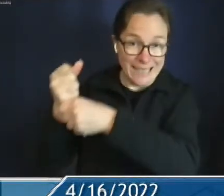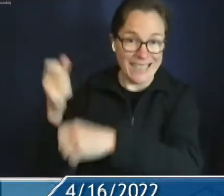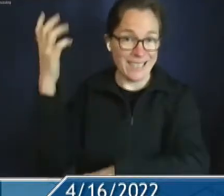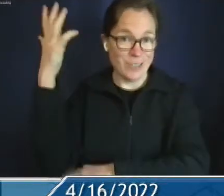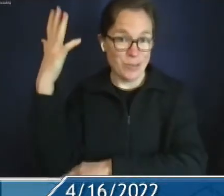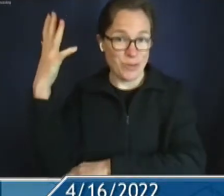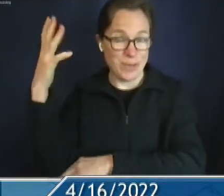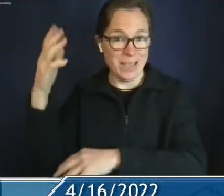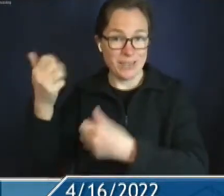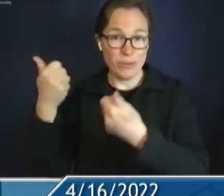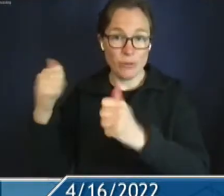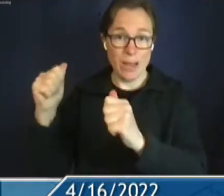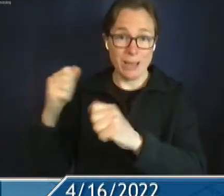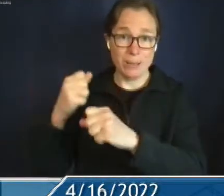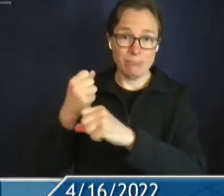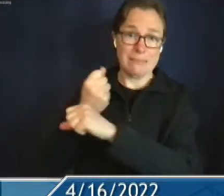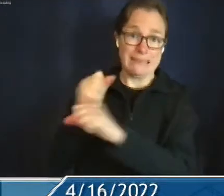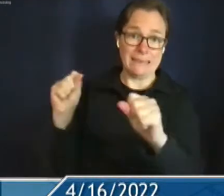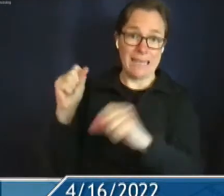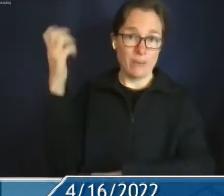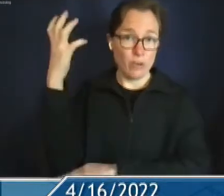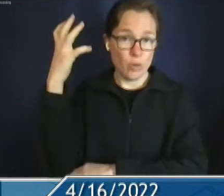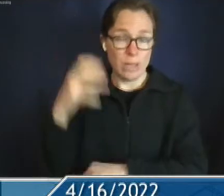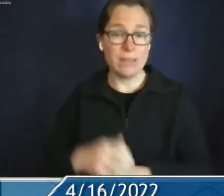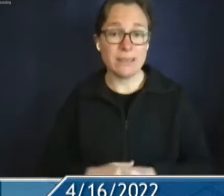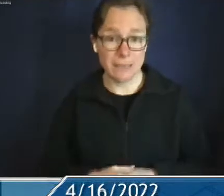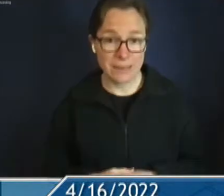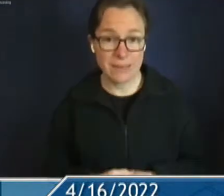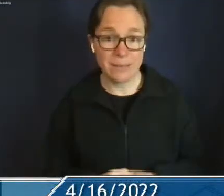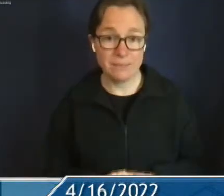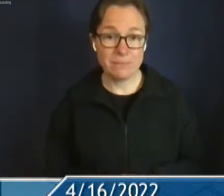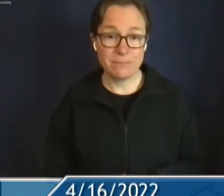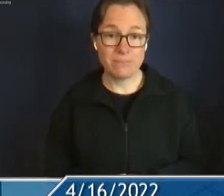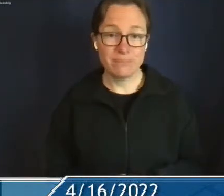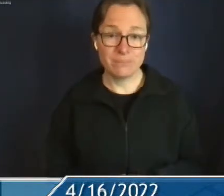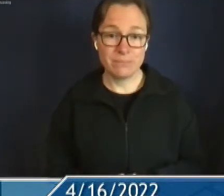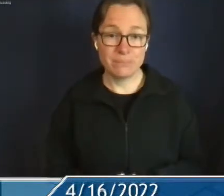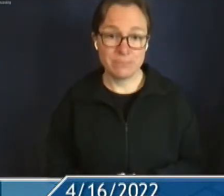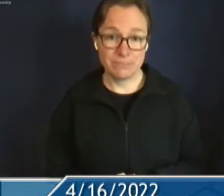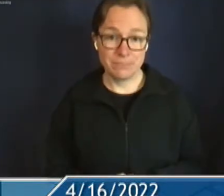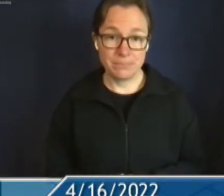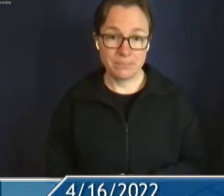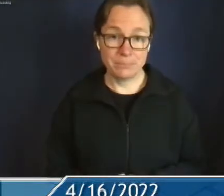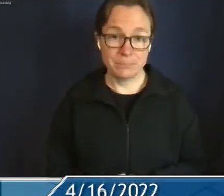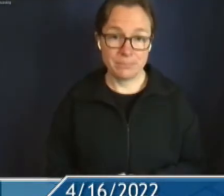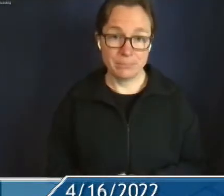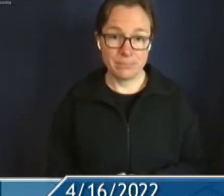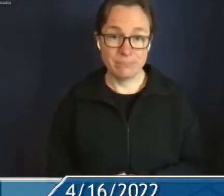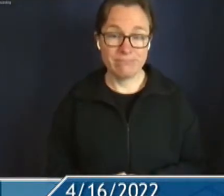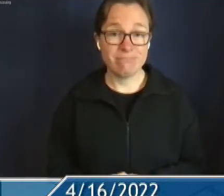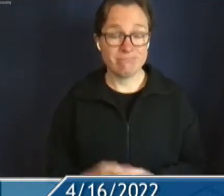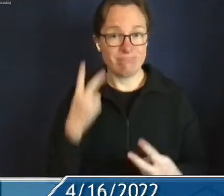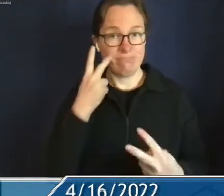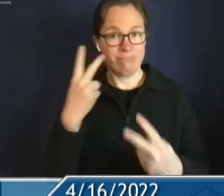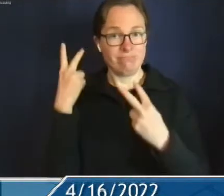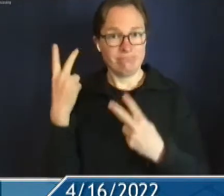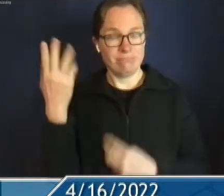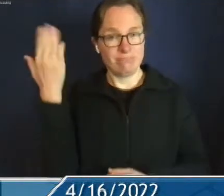to try to salvage the devastation. So, when we look back at the heat bomb and then